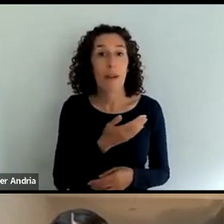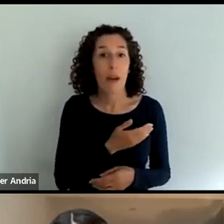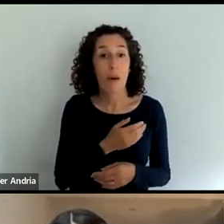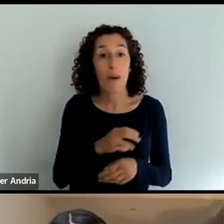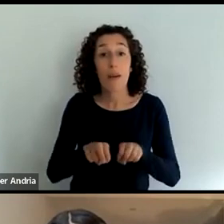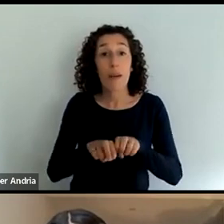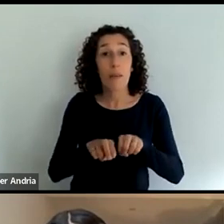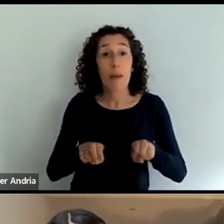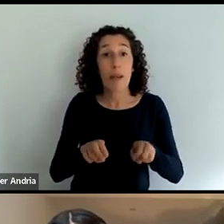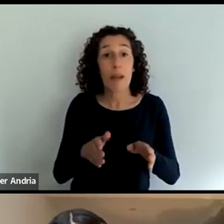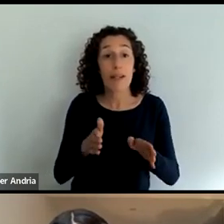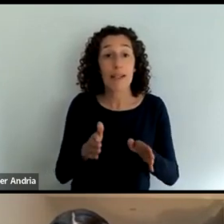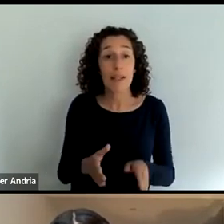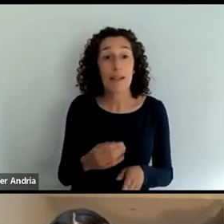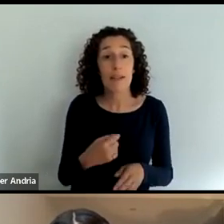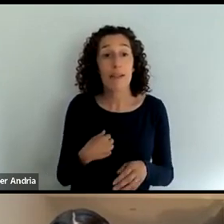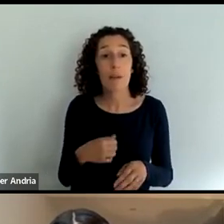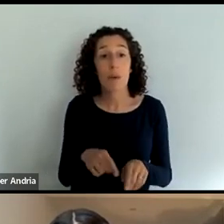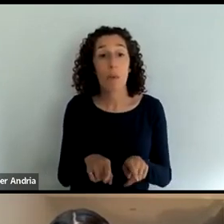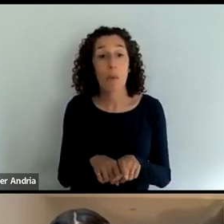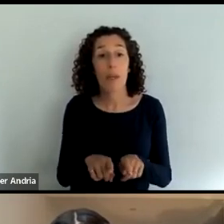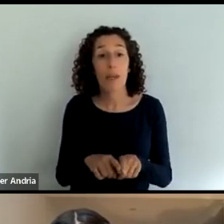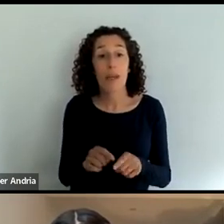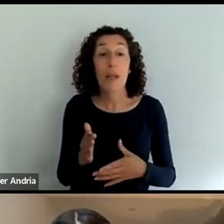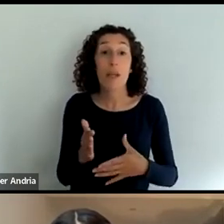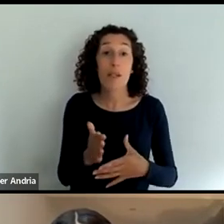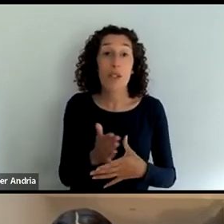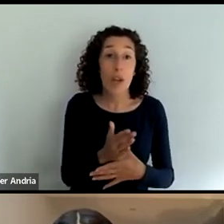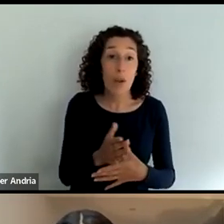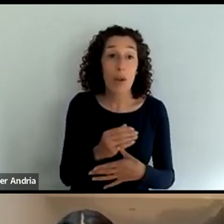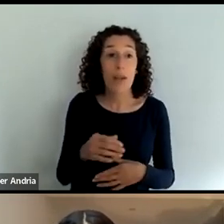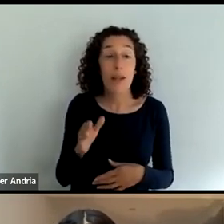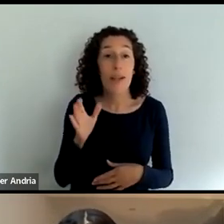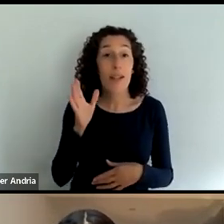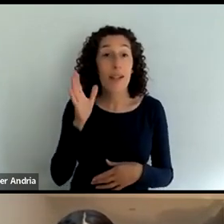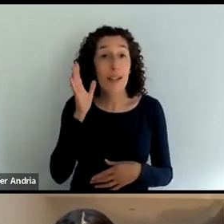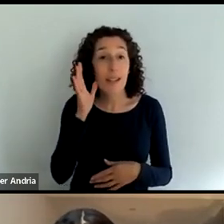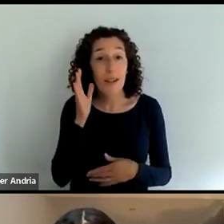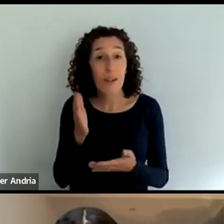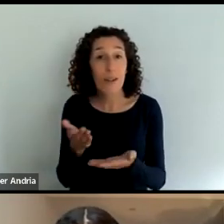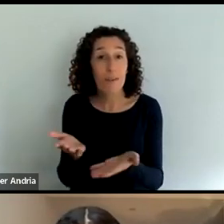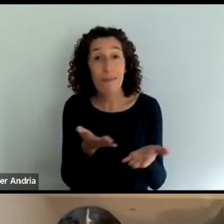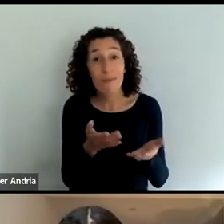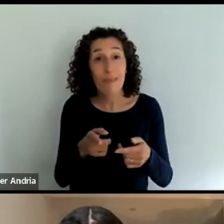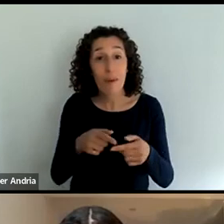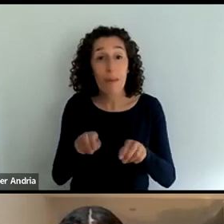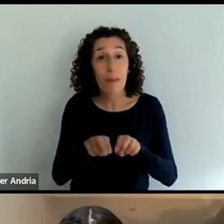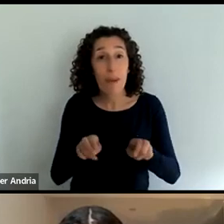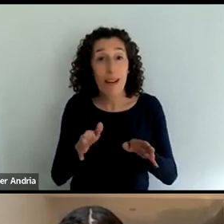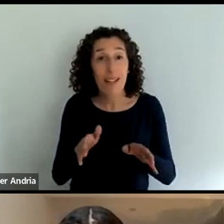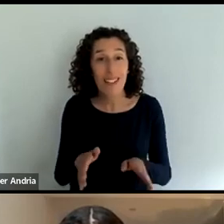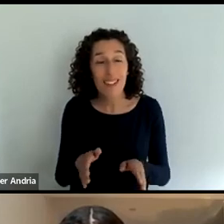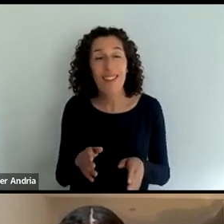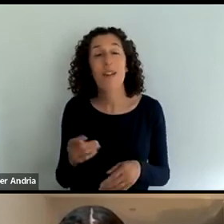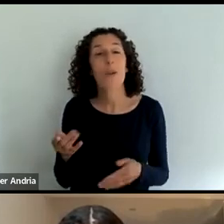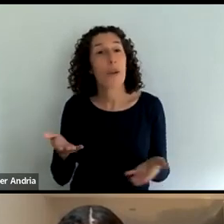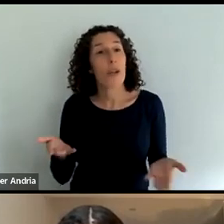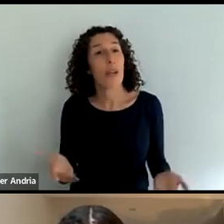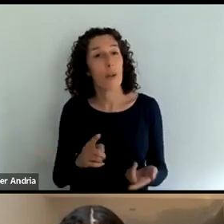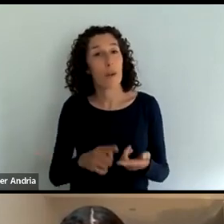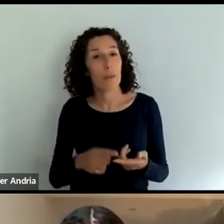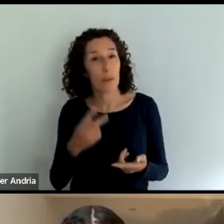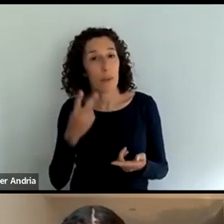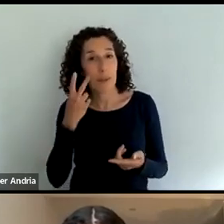panelists, and we can share a little and hear from the panelists, because that's what we all have come to